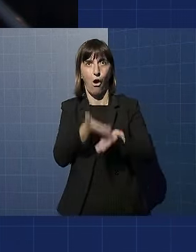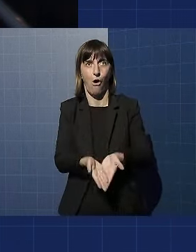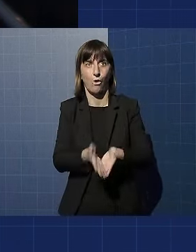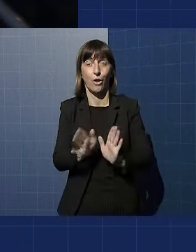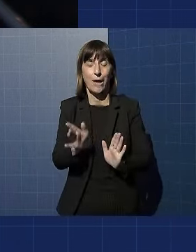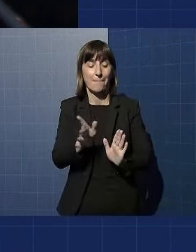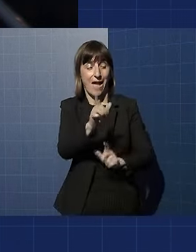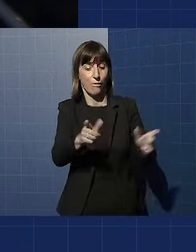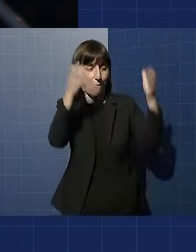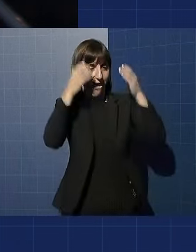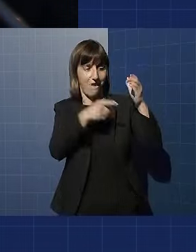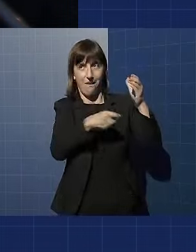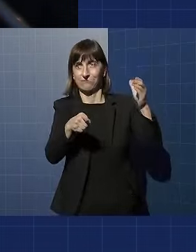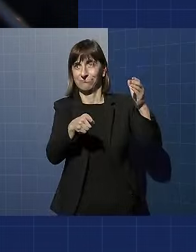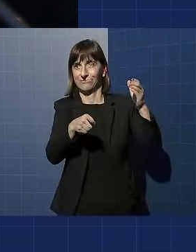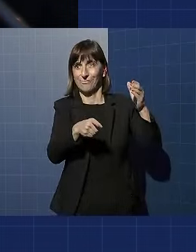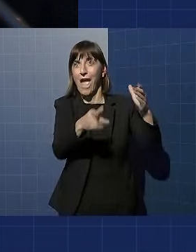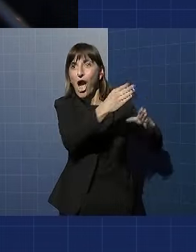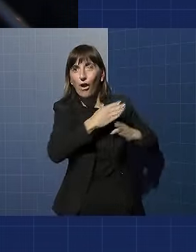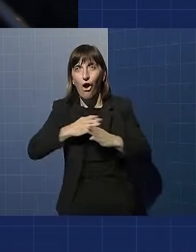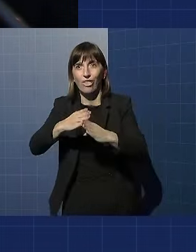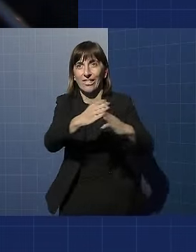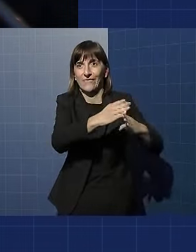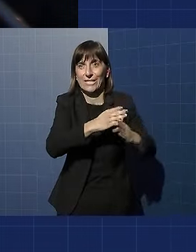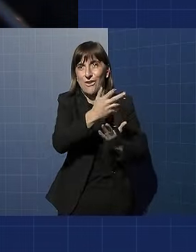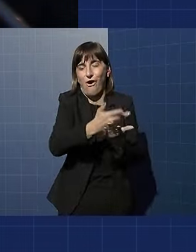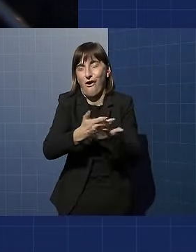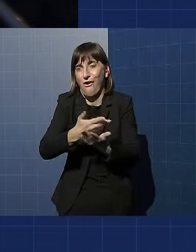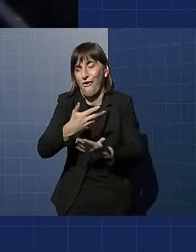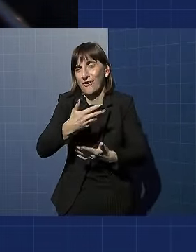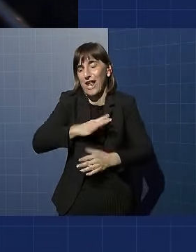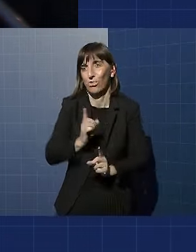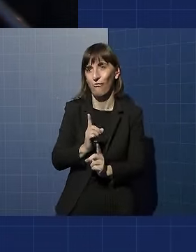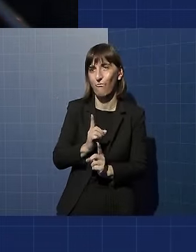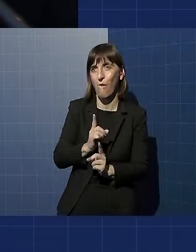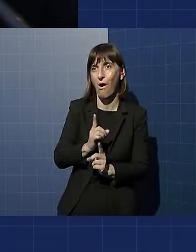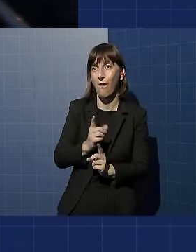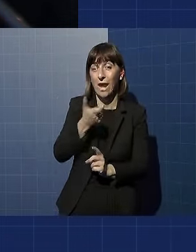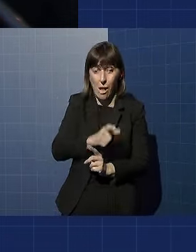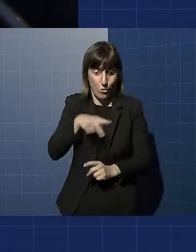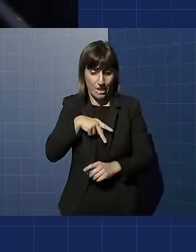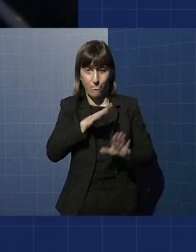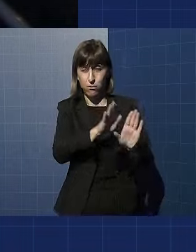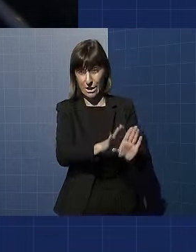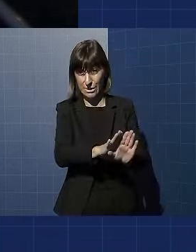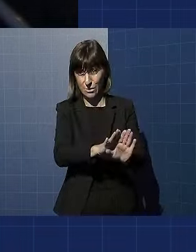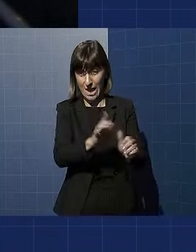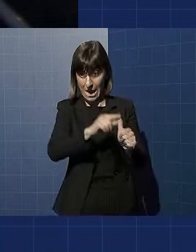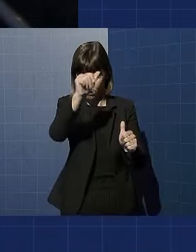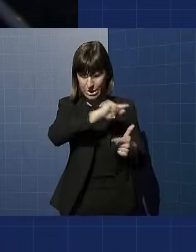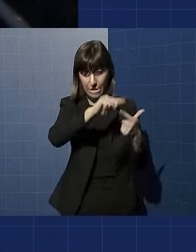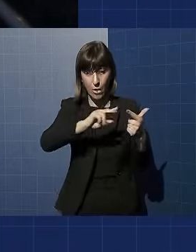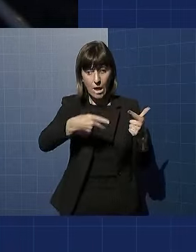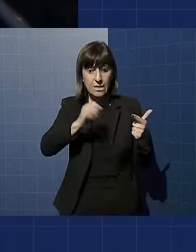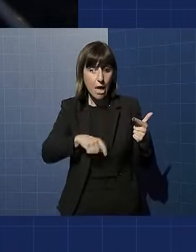are sometimes afraid that it might impact that they can fly again, which for them, of course, would be a drama. So